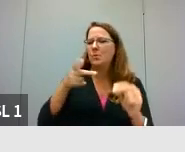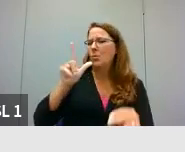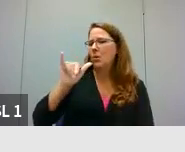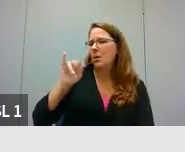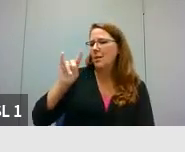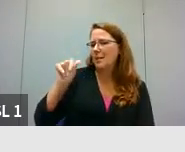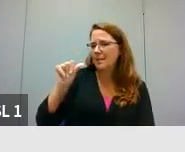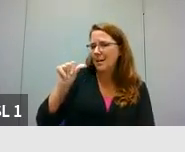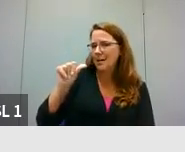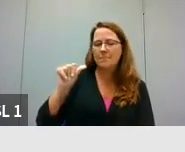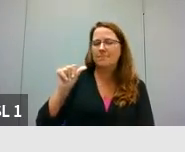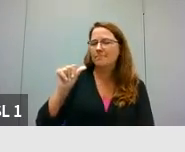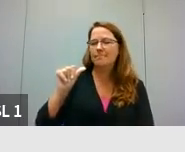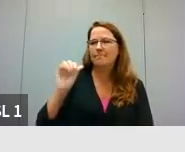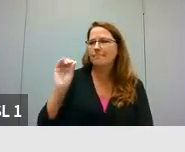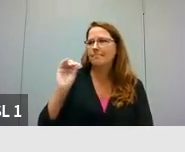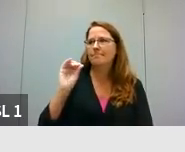Linda?